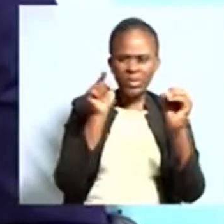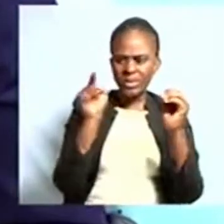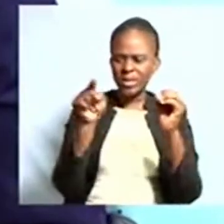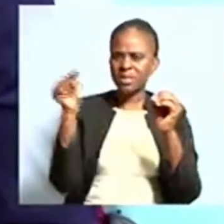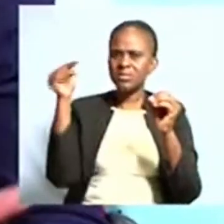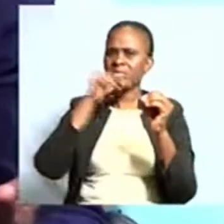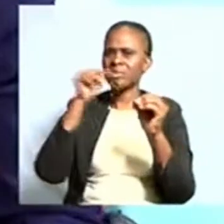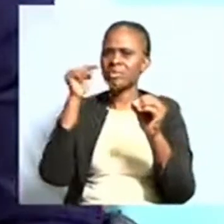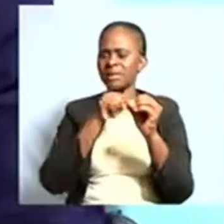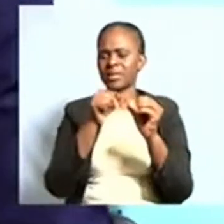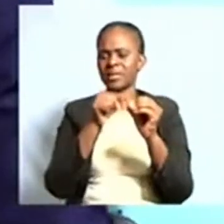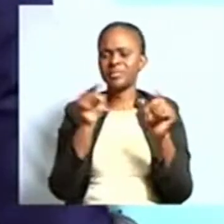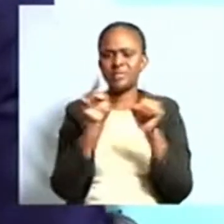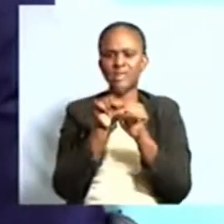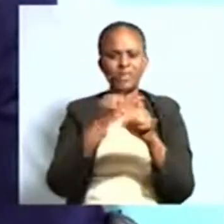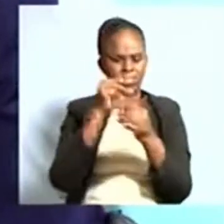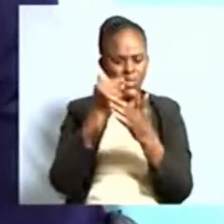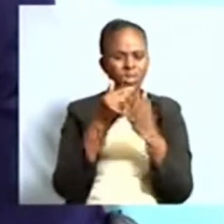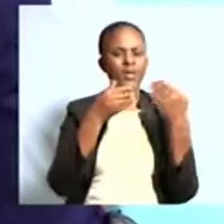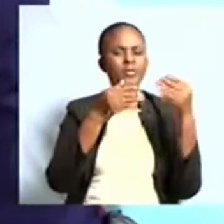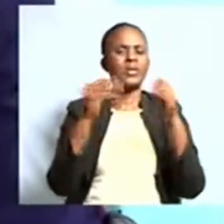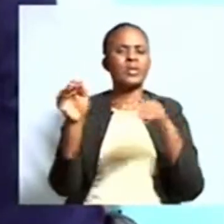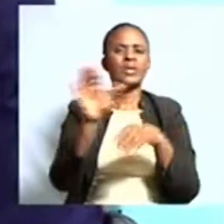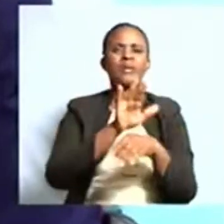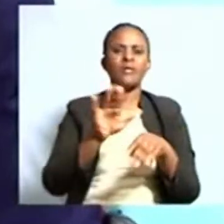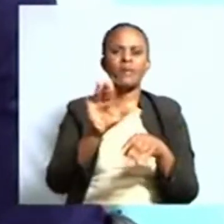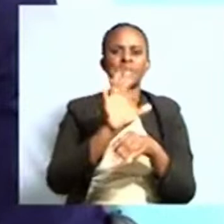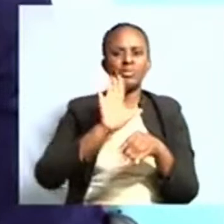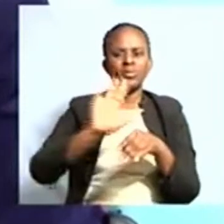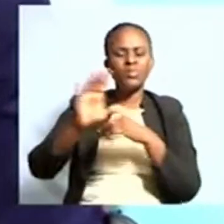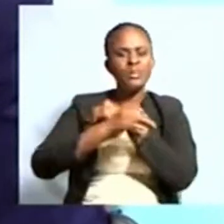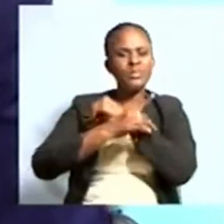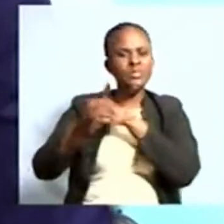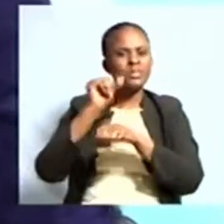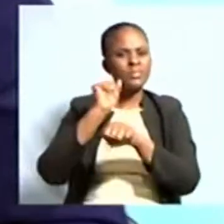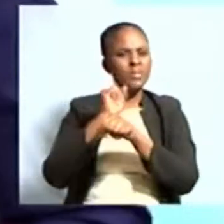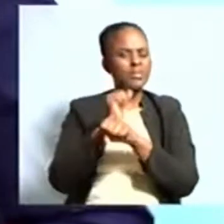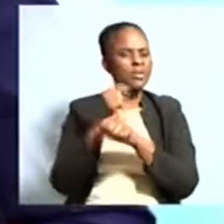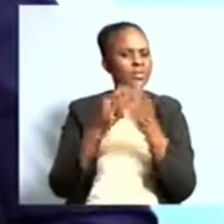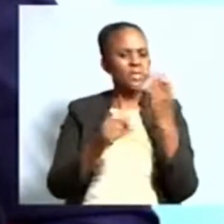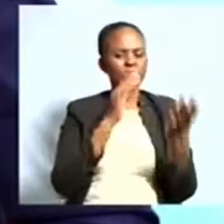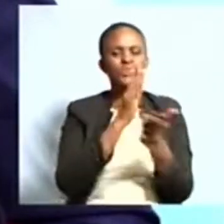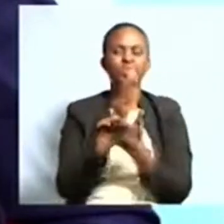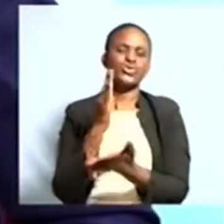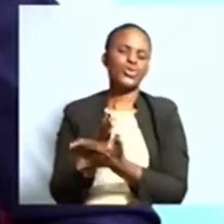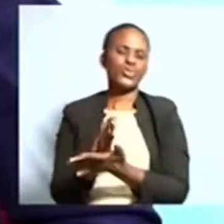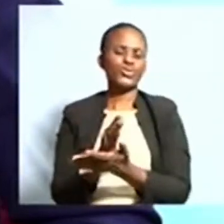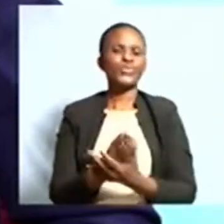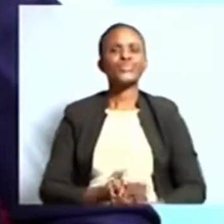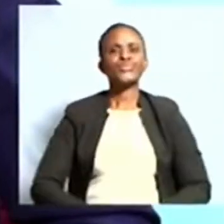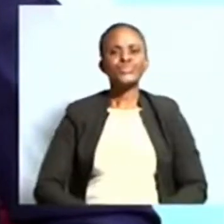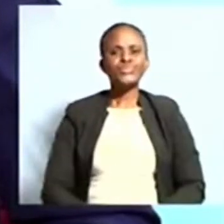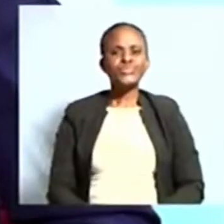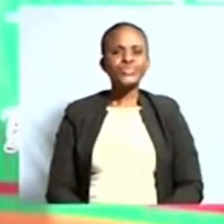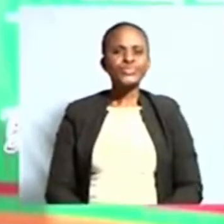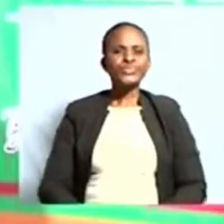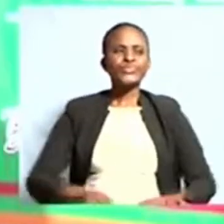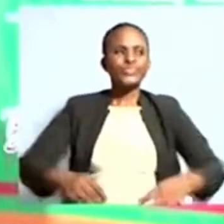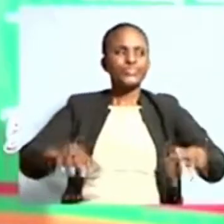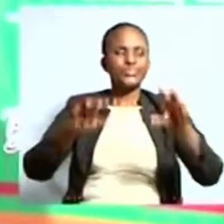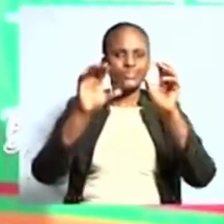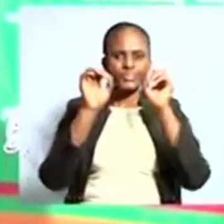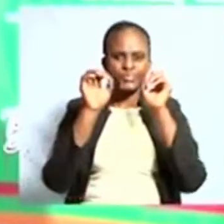things like that. And these things are on our market. What is the unit doing to curb that scourge? Okay.